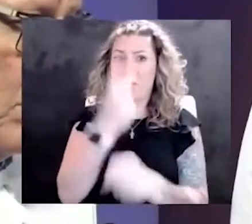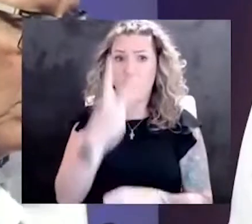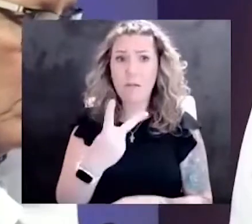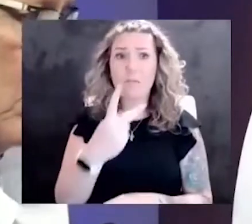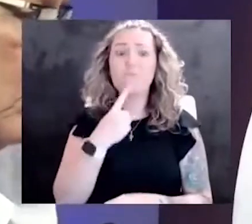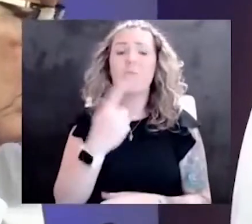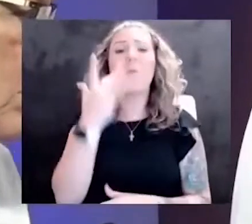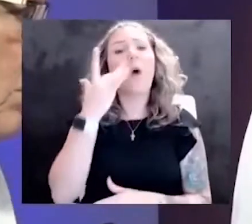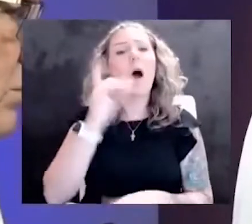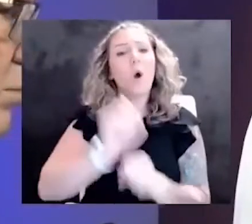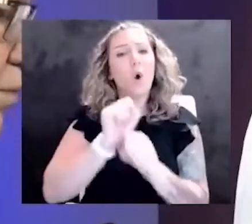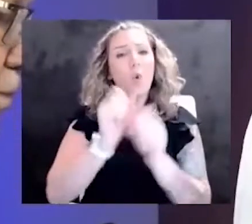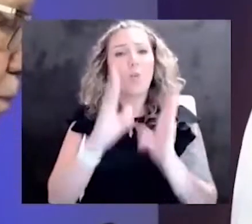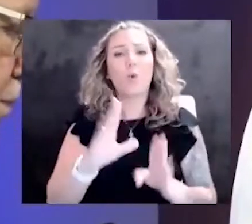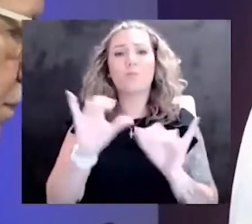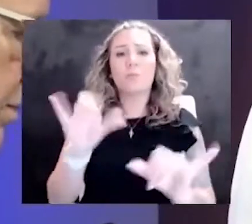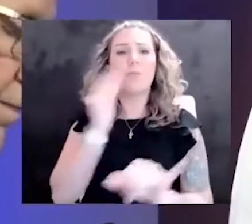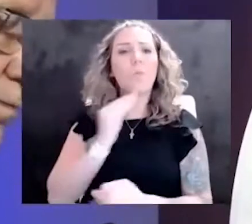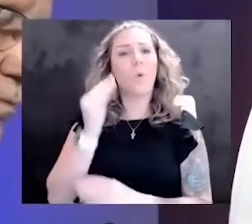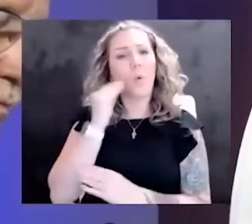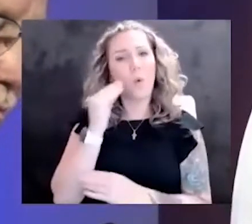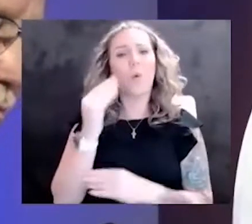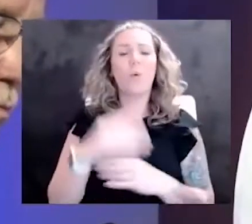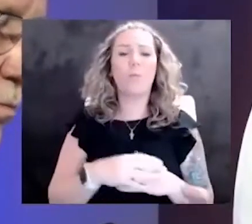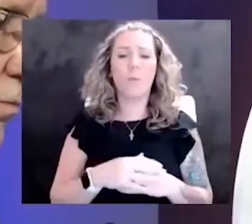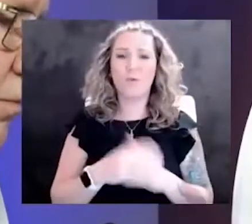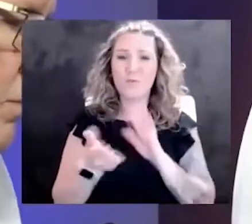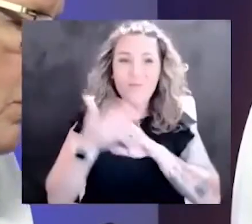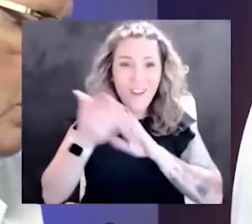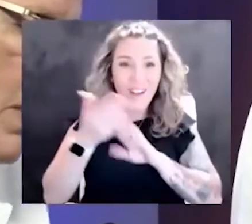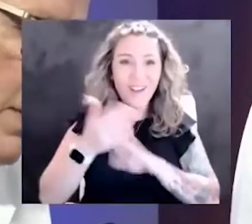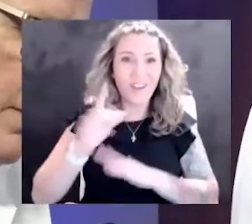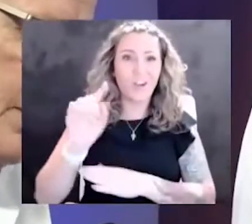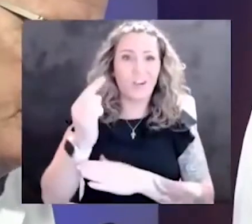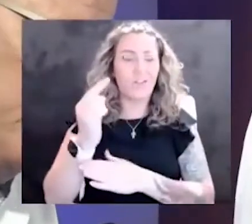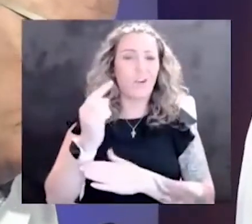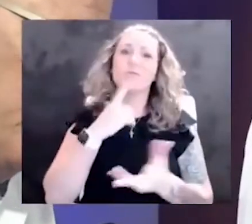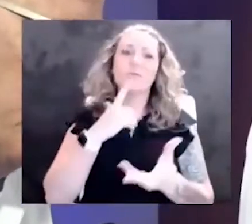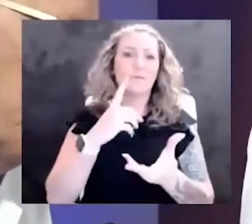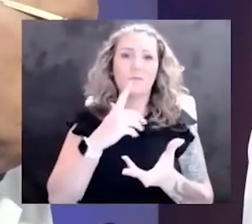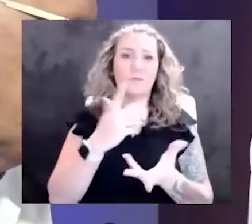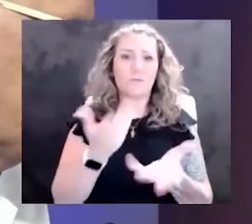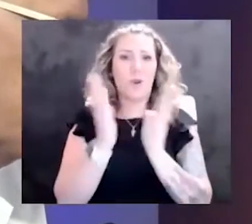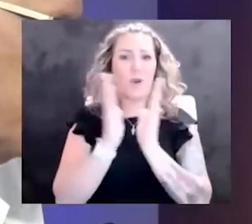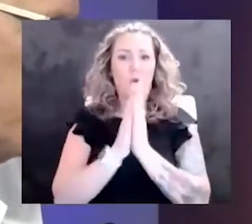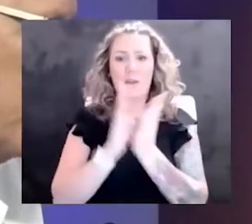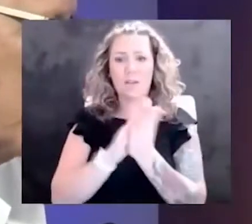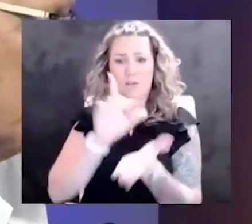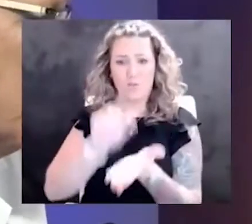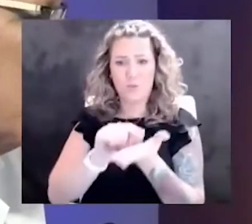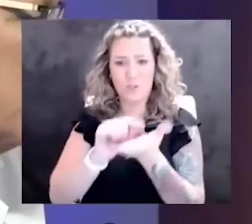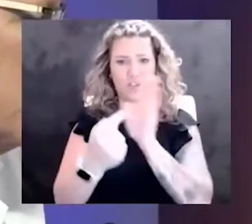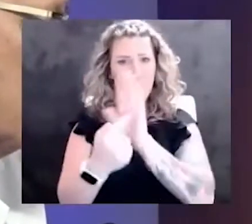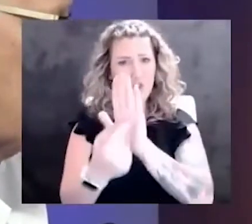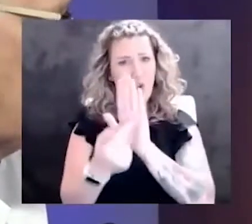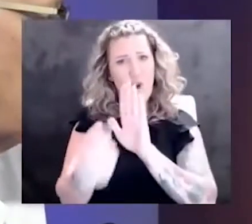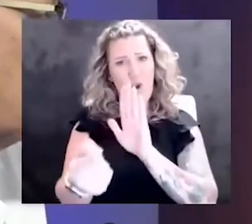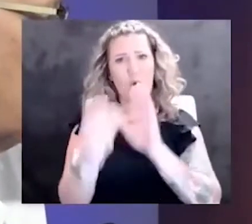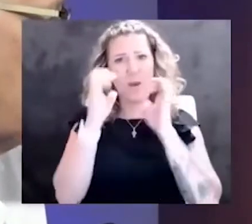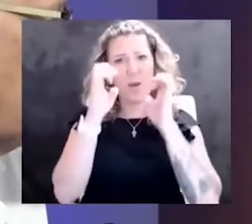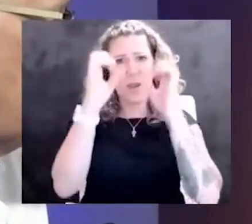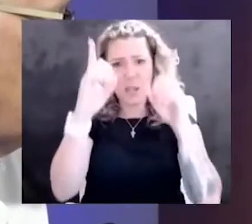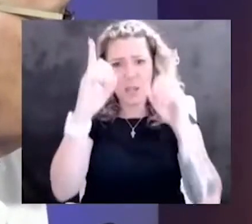So we finally got it up and running. And one of our first requests was to print this as an educational material. This is the actual spike